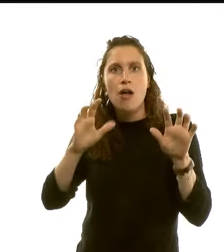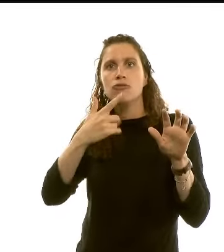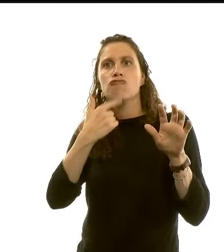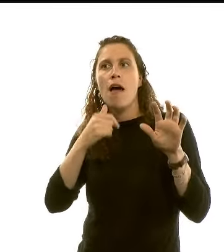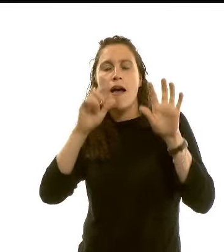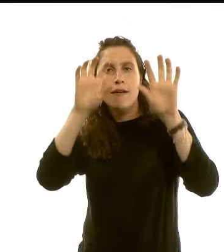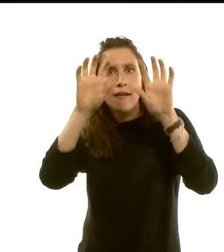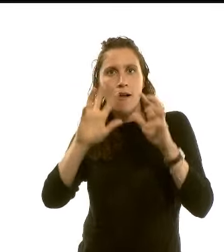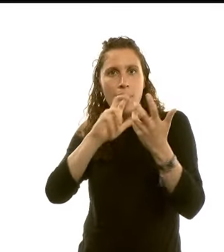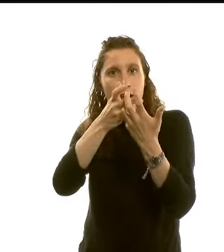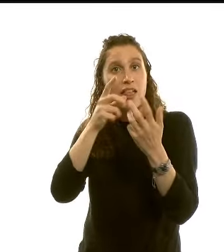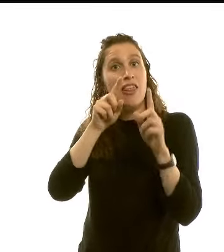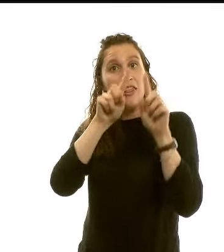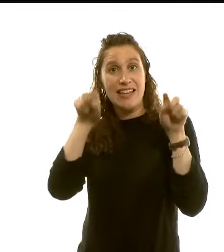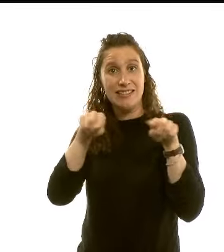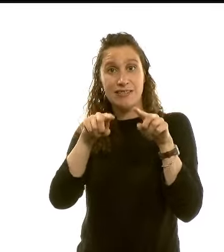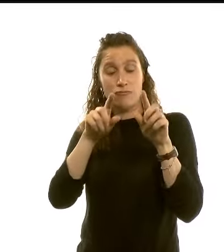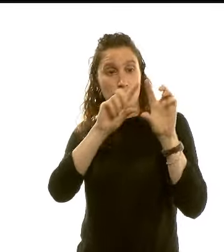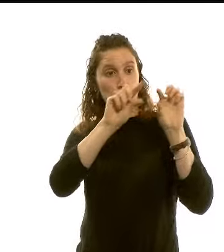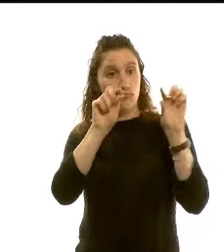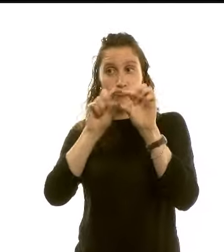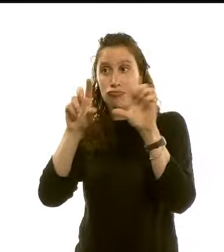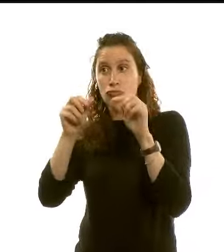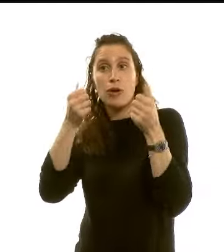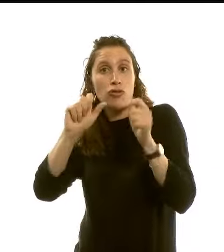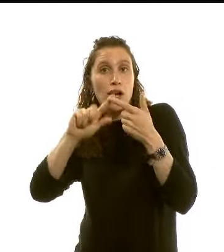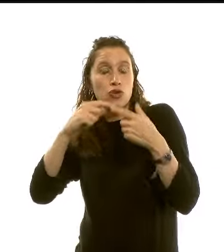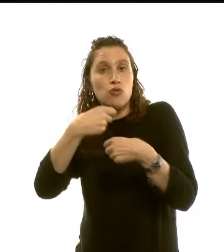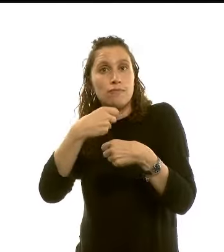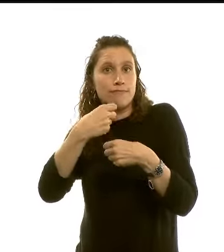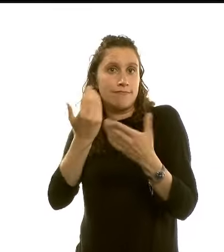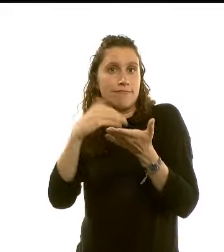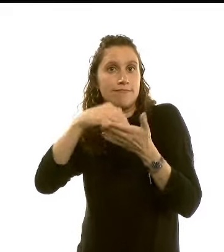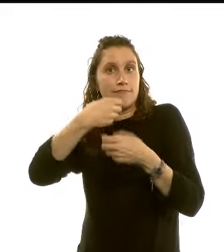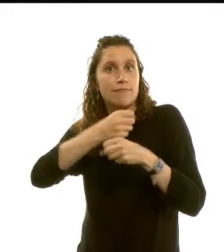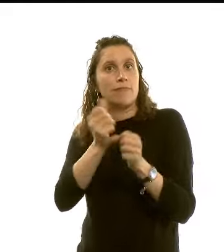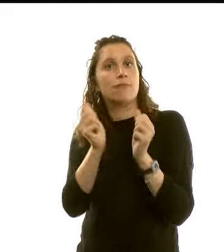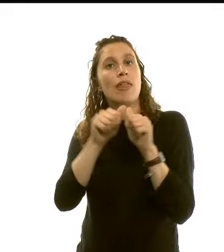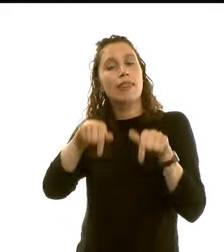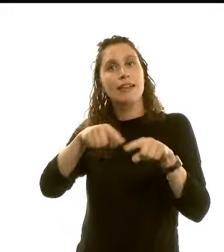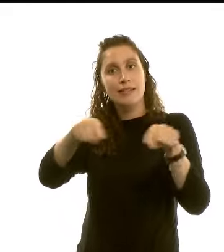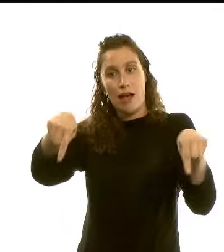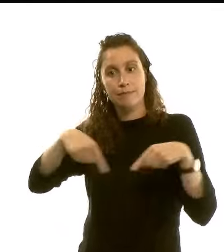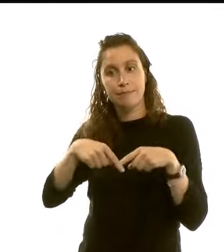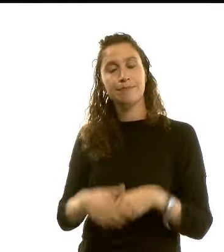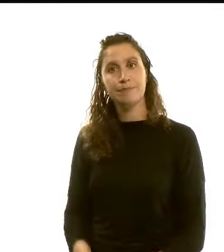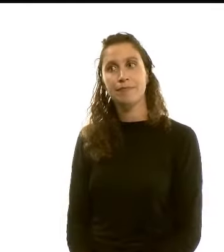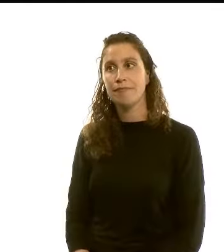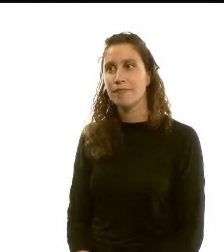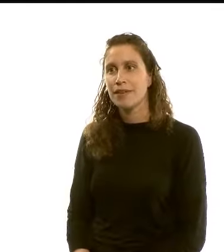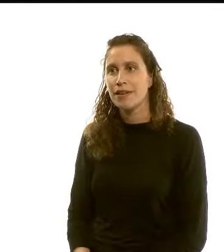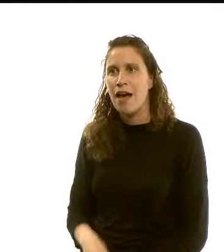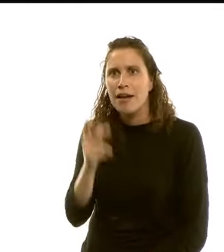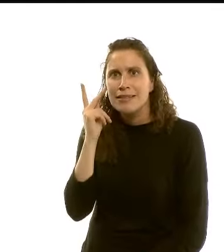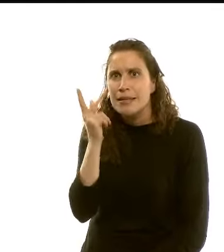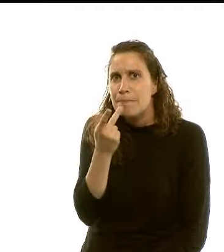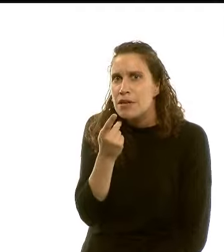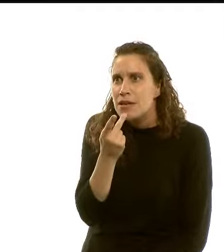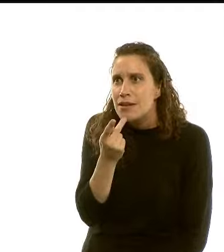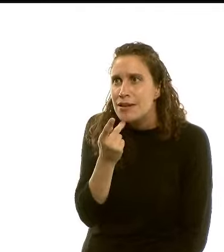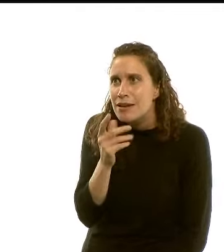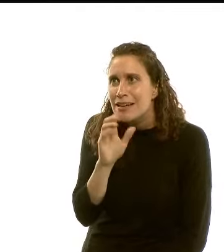was exactly these cubicle-like offices that we tried to recreate with this Lego set. And I see a cheeky bit of pink in there. Is